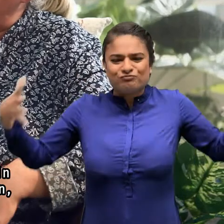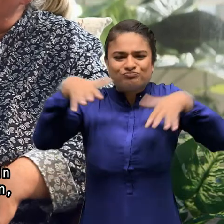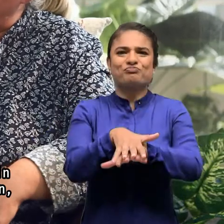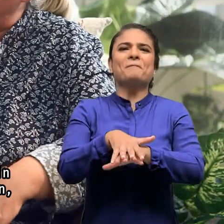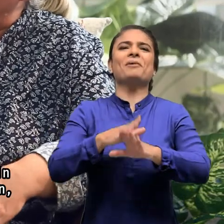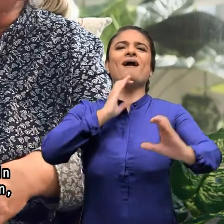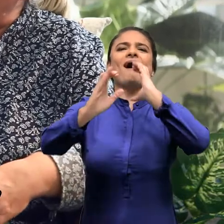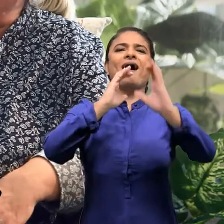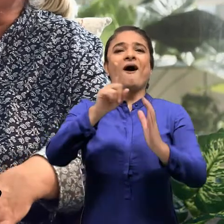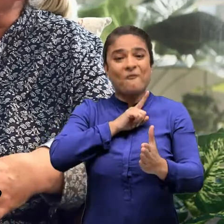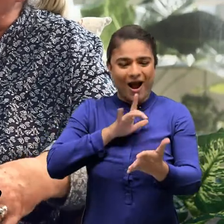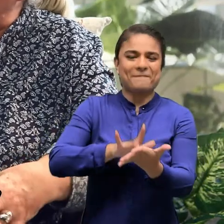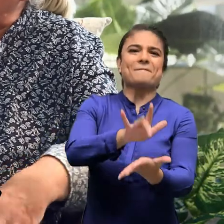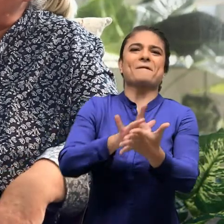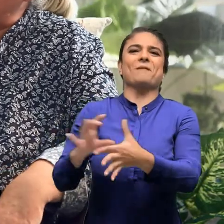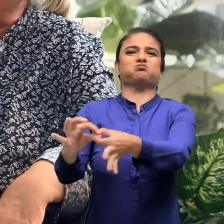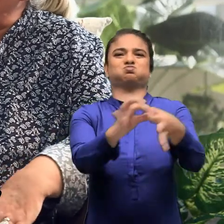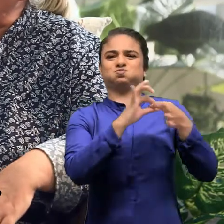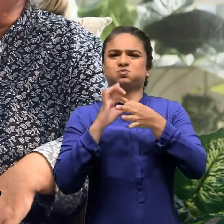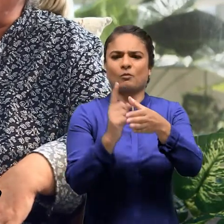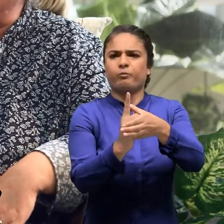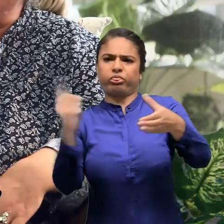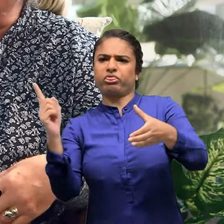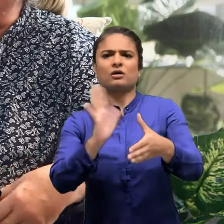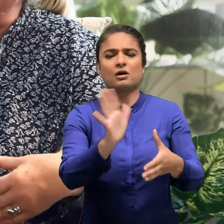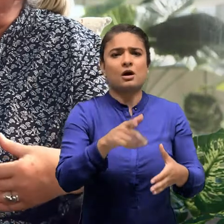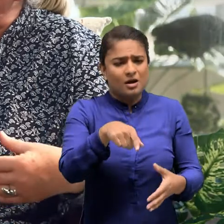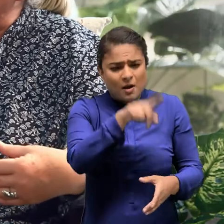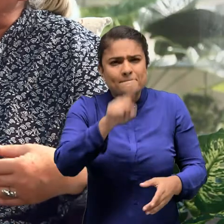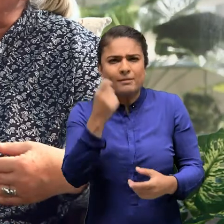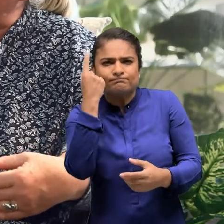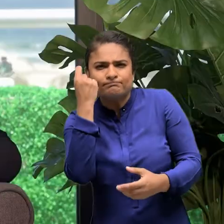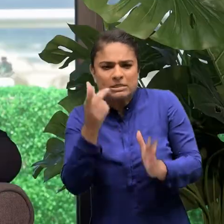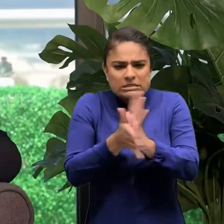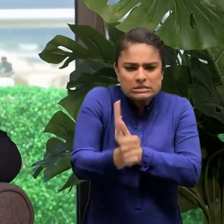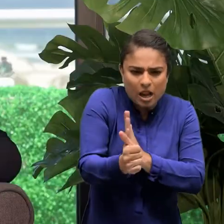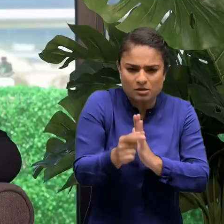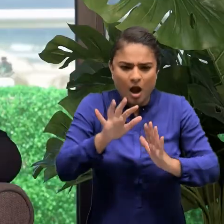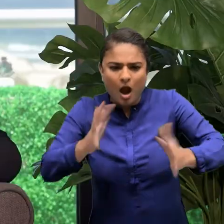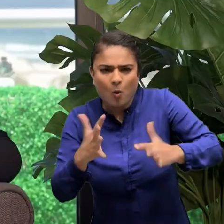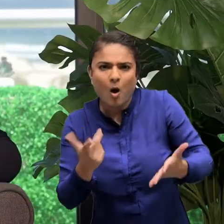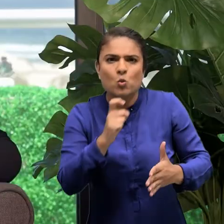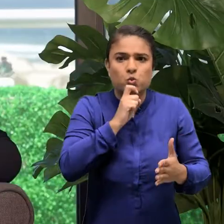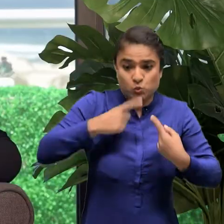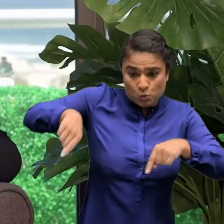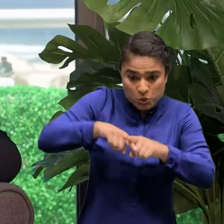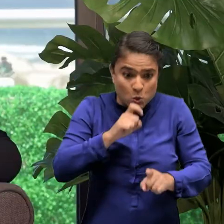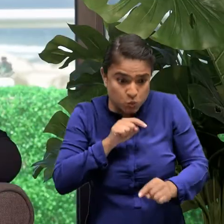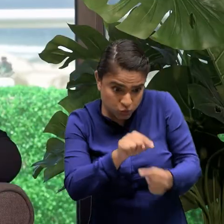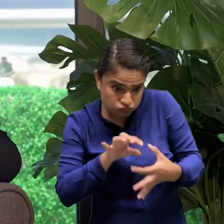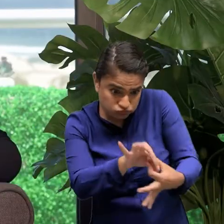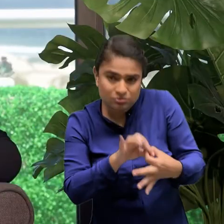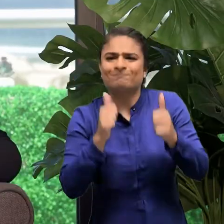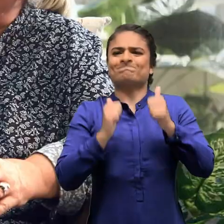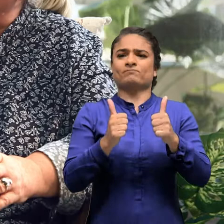that to happen, parents and family members really need to be empowered. They need to understand the tricks and